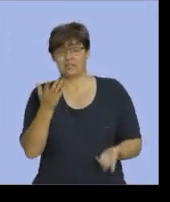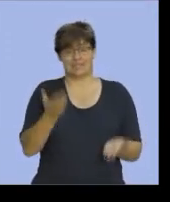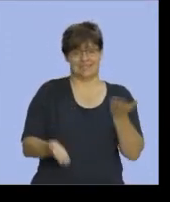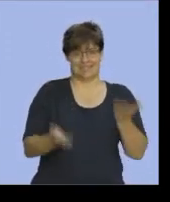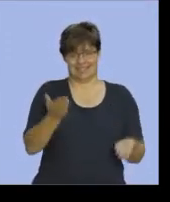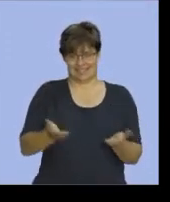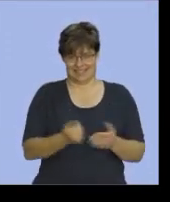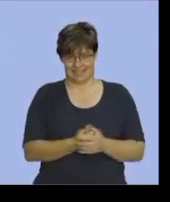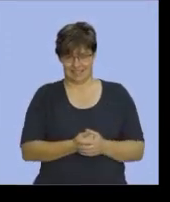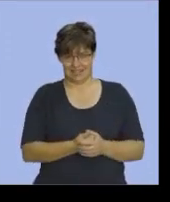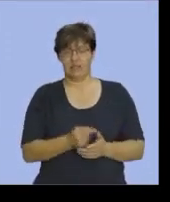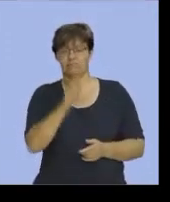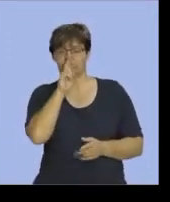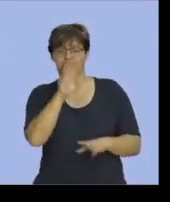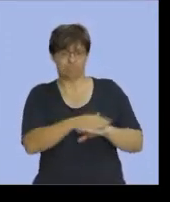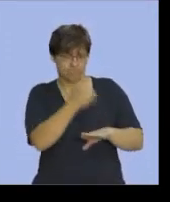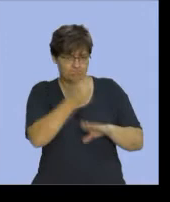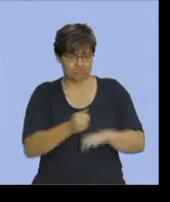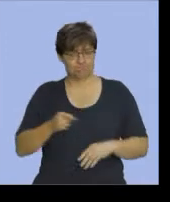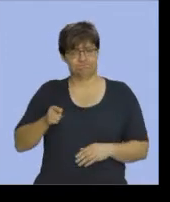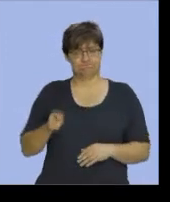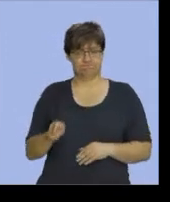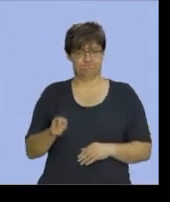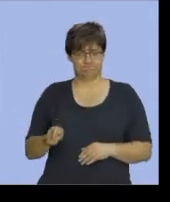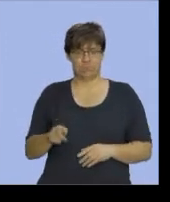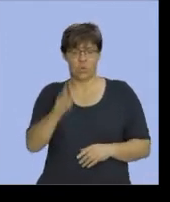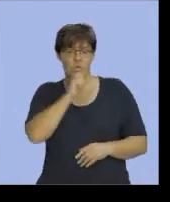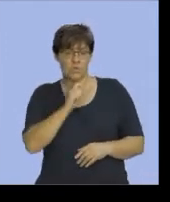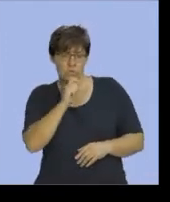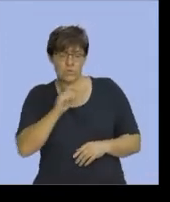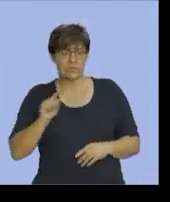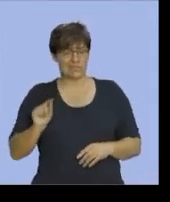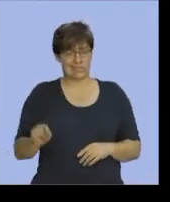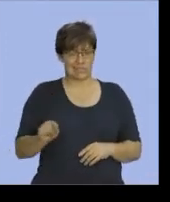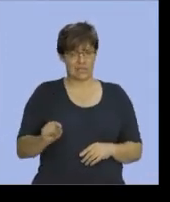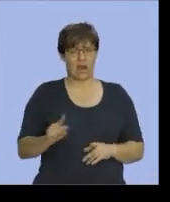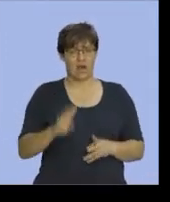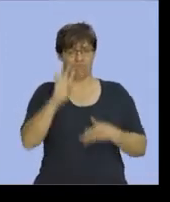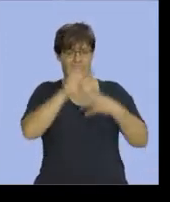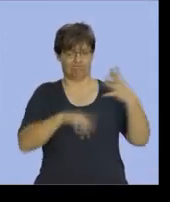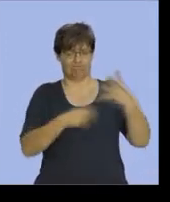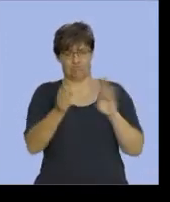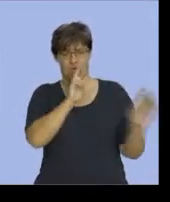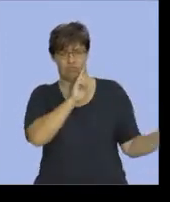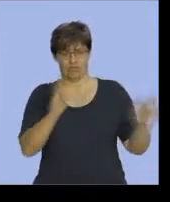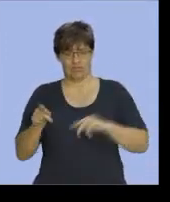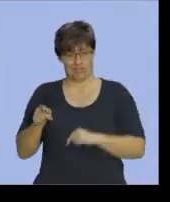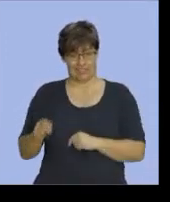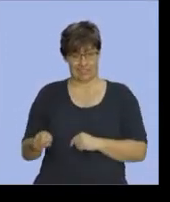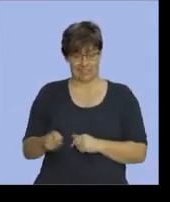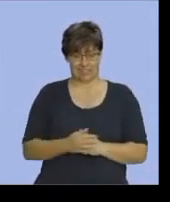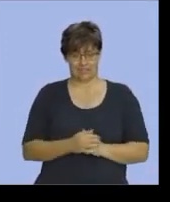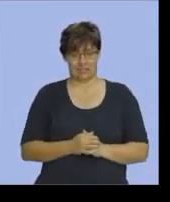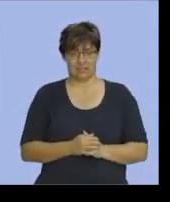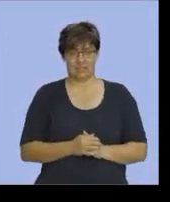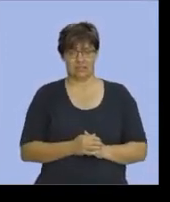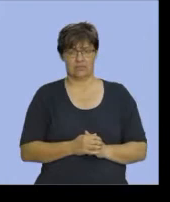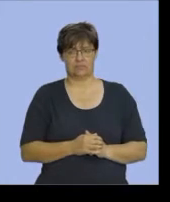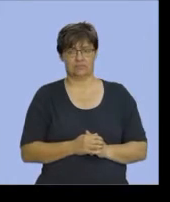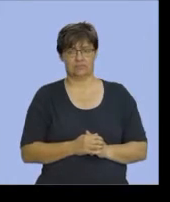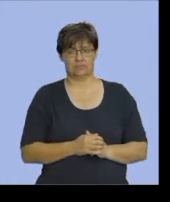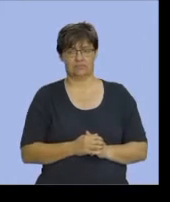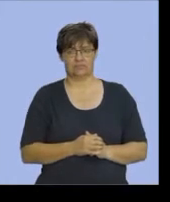based on the Cartesian plane, or using the Cartesian plane as the frame of reference,